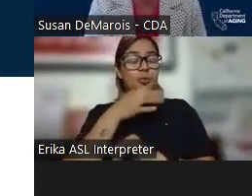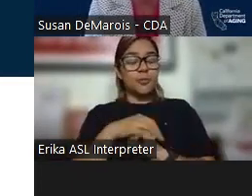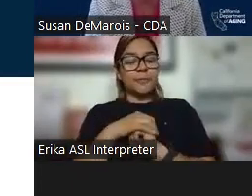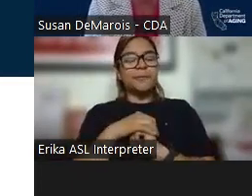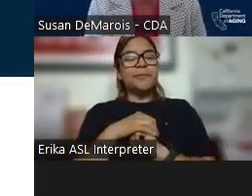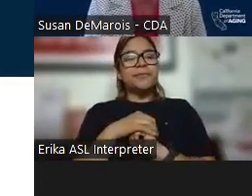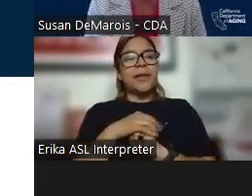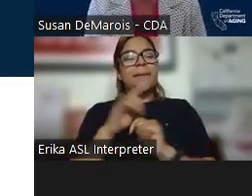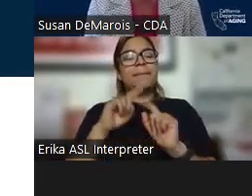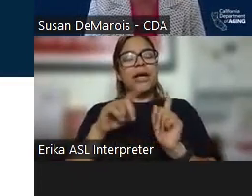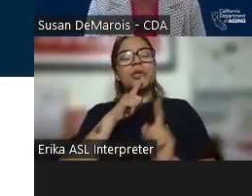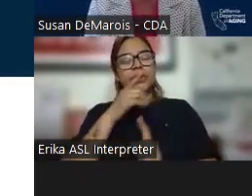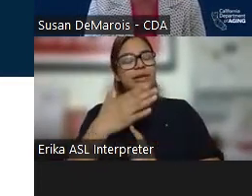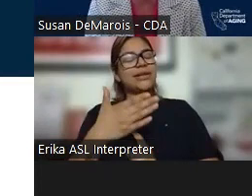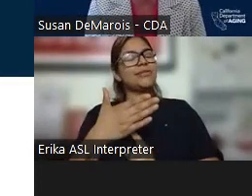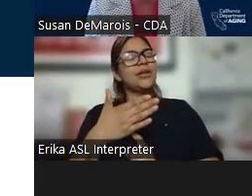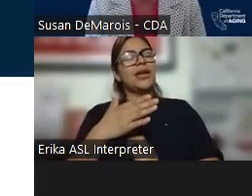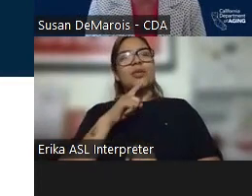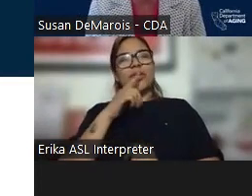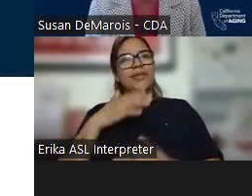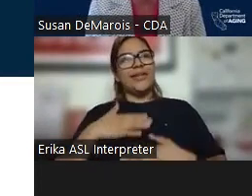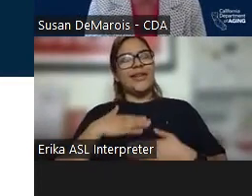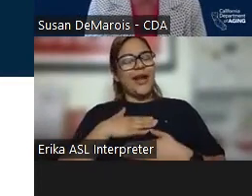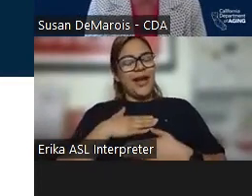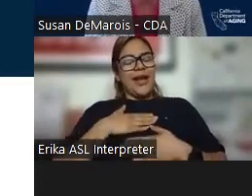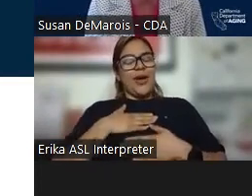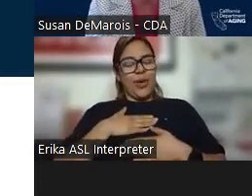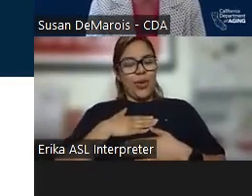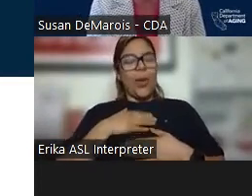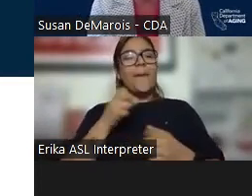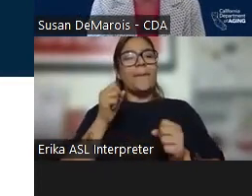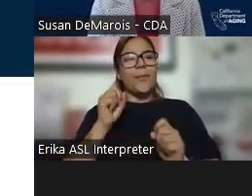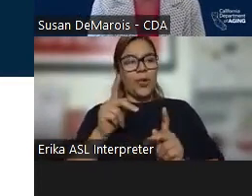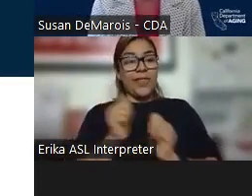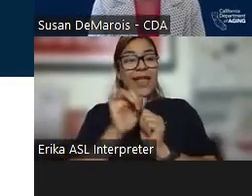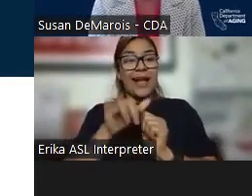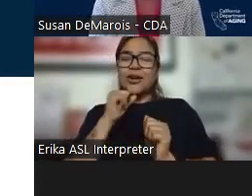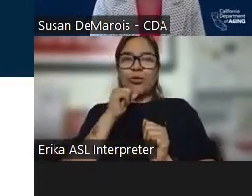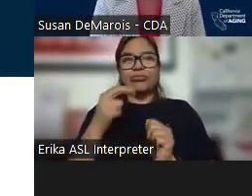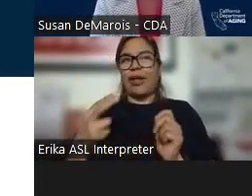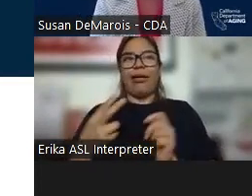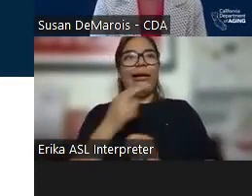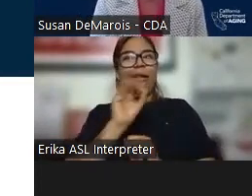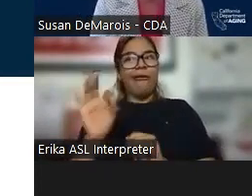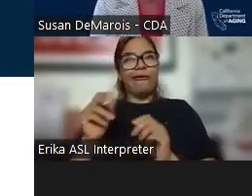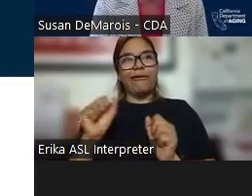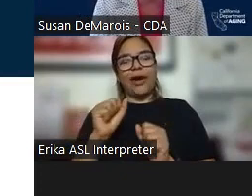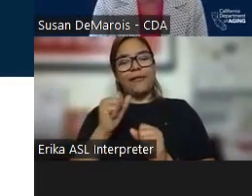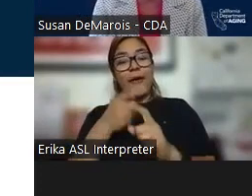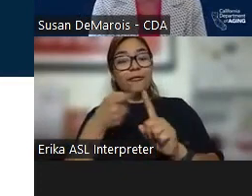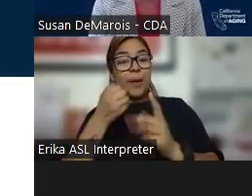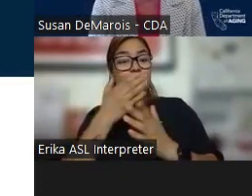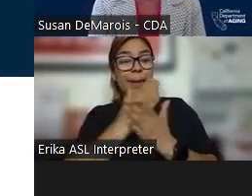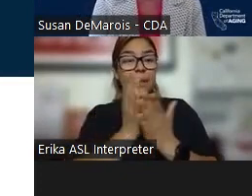pleased that there were no direct cuts to the programs we all care so deeply about. There is potential for